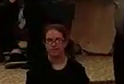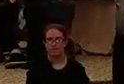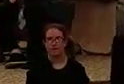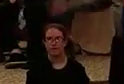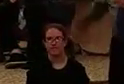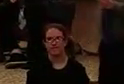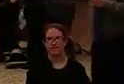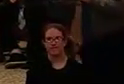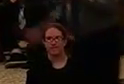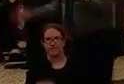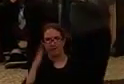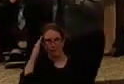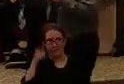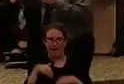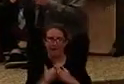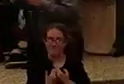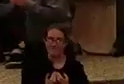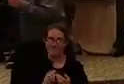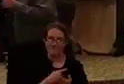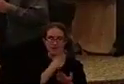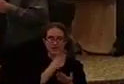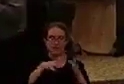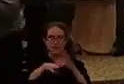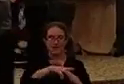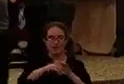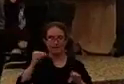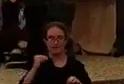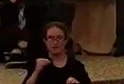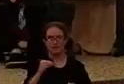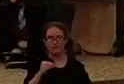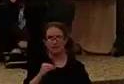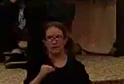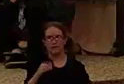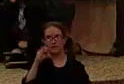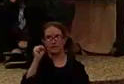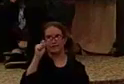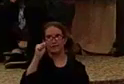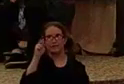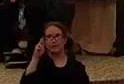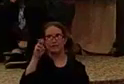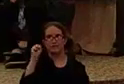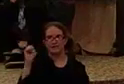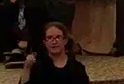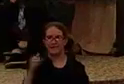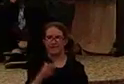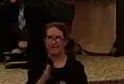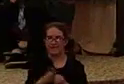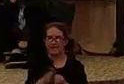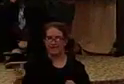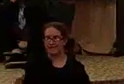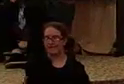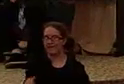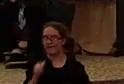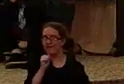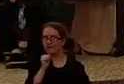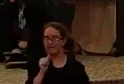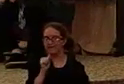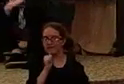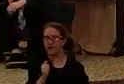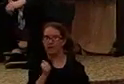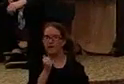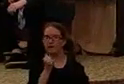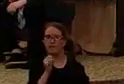and he just really, you know how you get sometimes. You've been out and you're all stressed out, and things just haven't gone right for you,